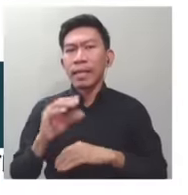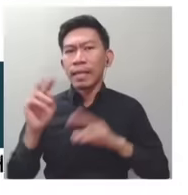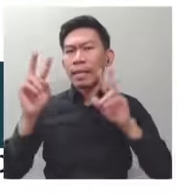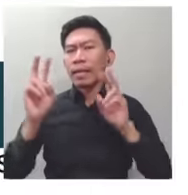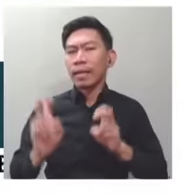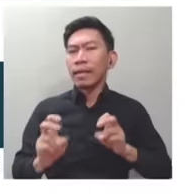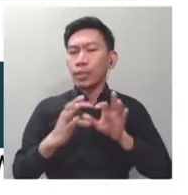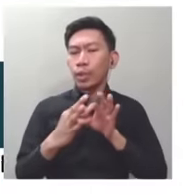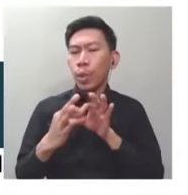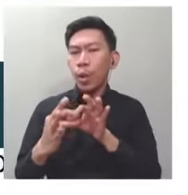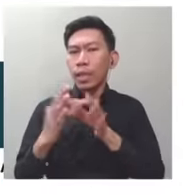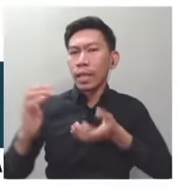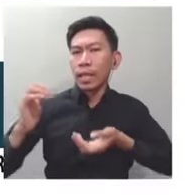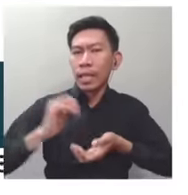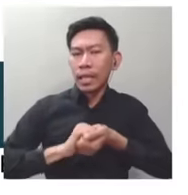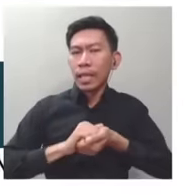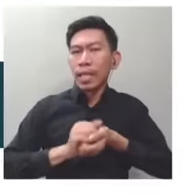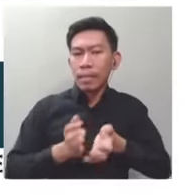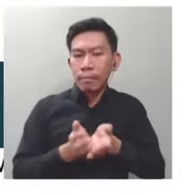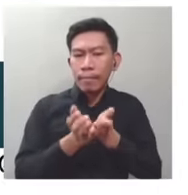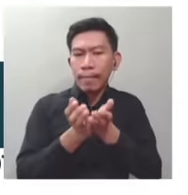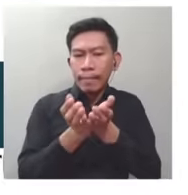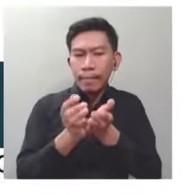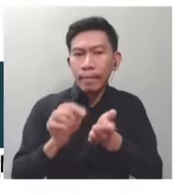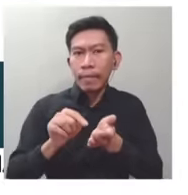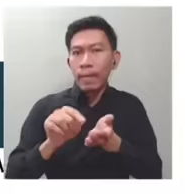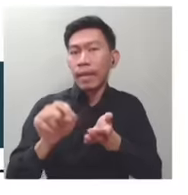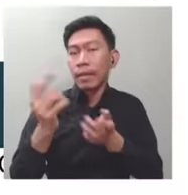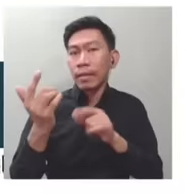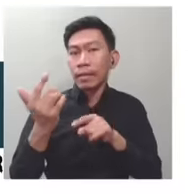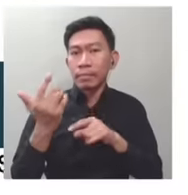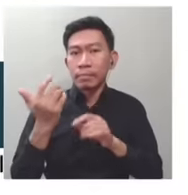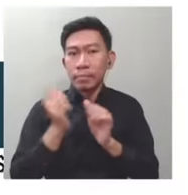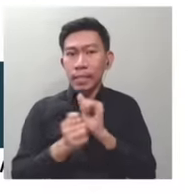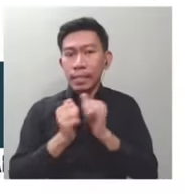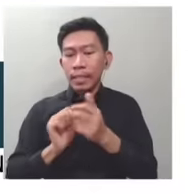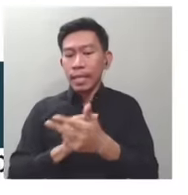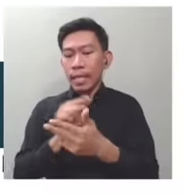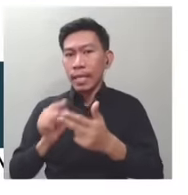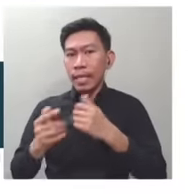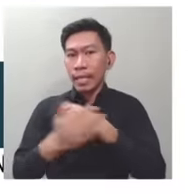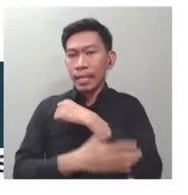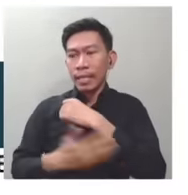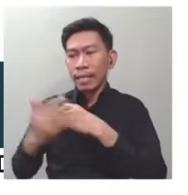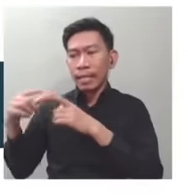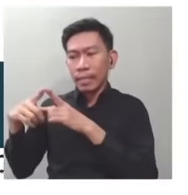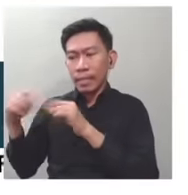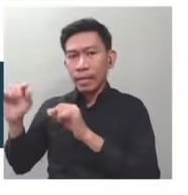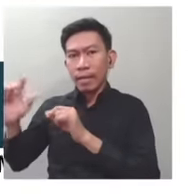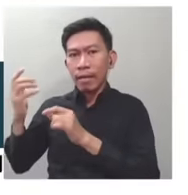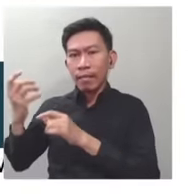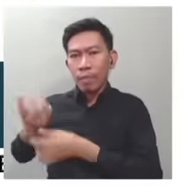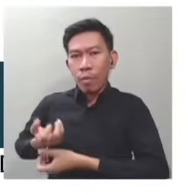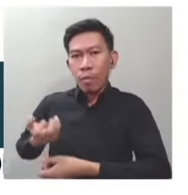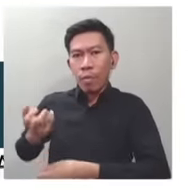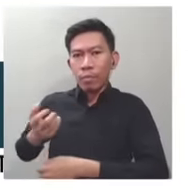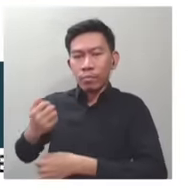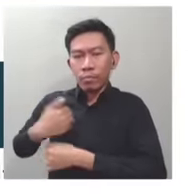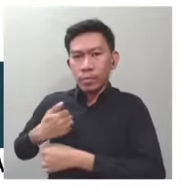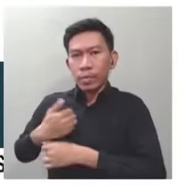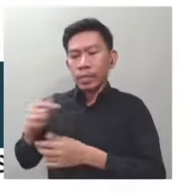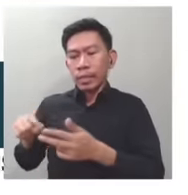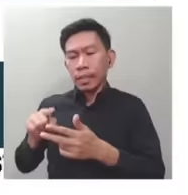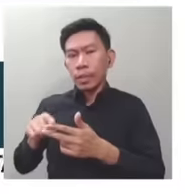operations, that this will be a trilateral operation conducted by the Japanese Maritime Self-Defense Force, the United States